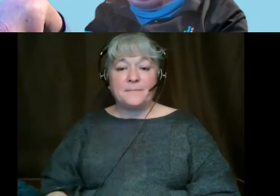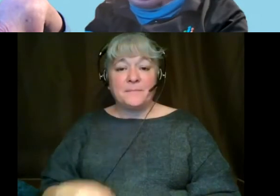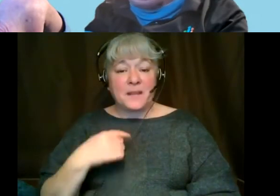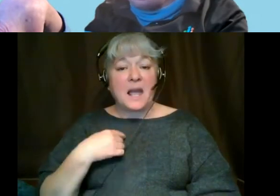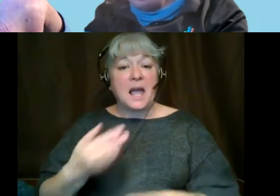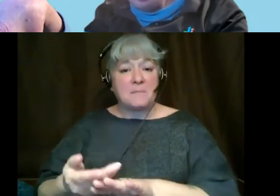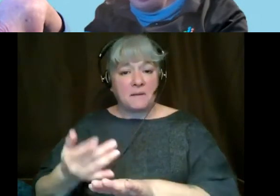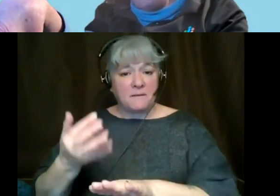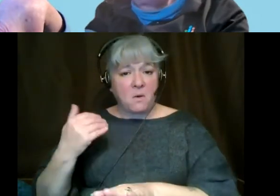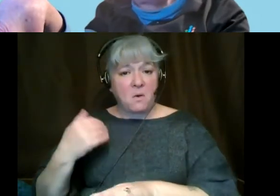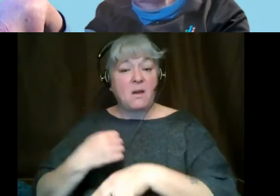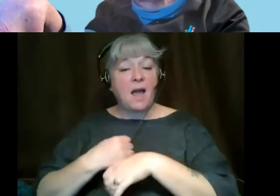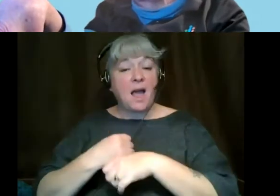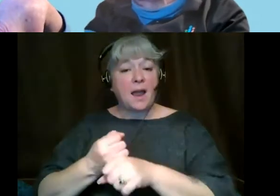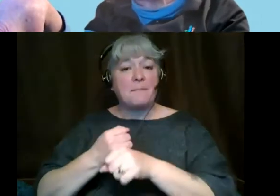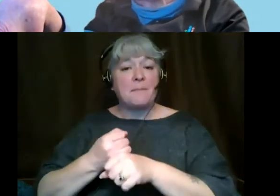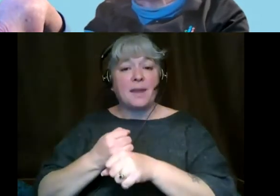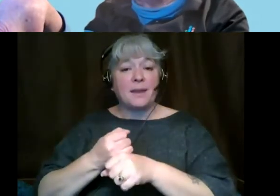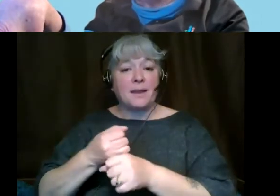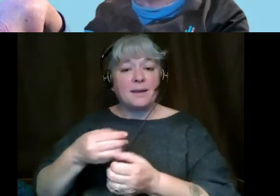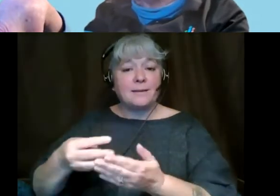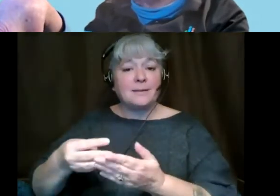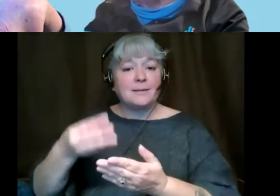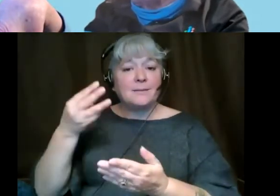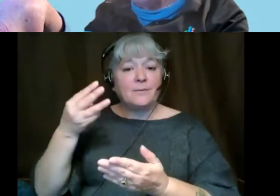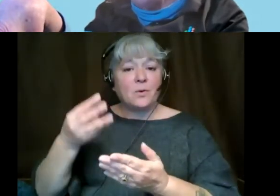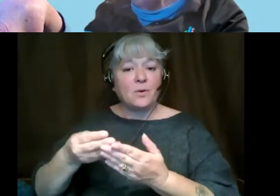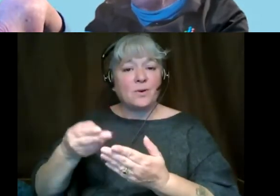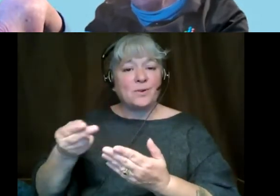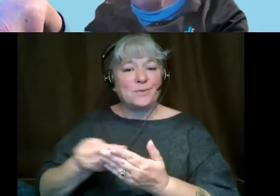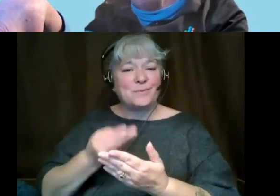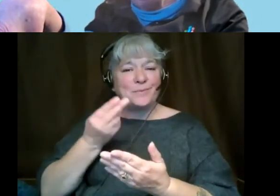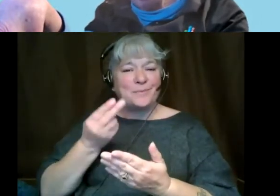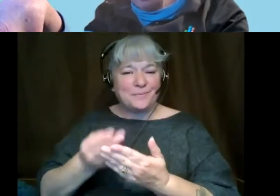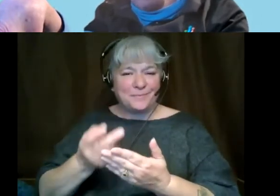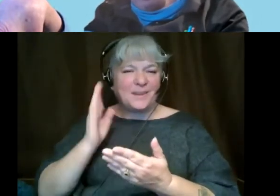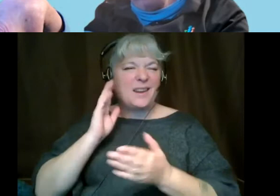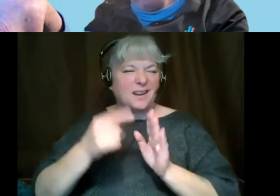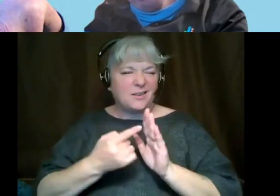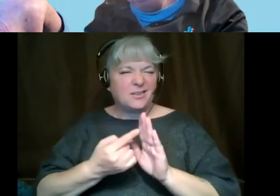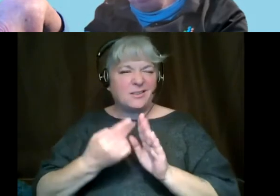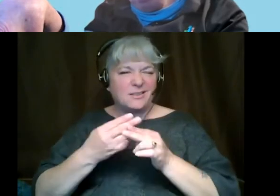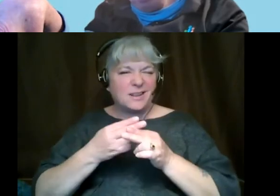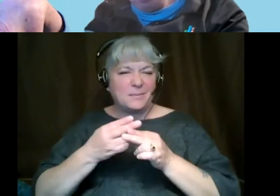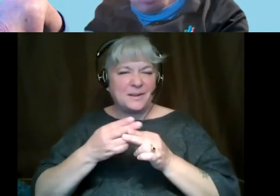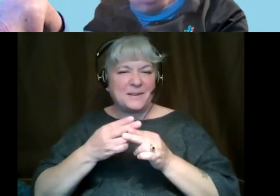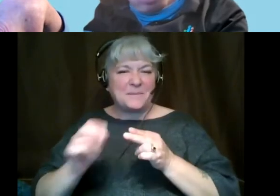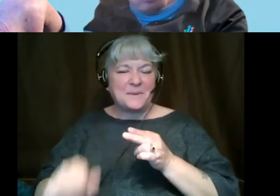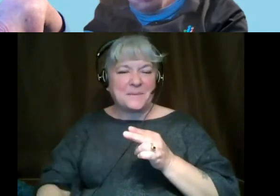before that. You'll see that coming up.